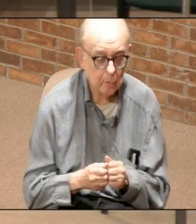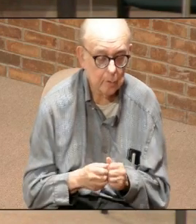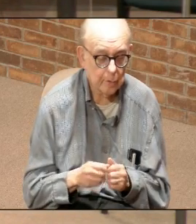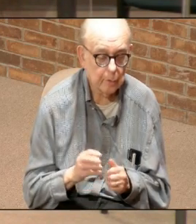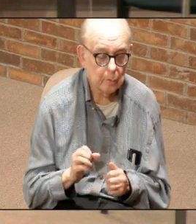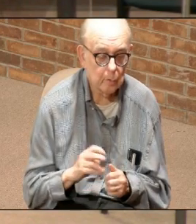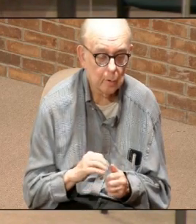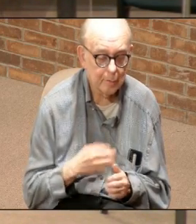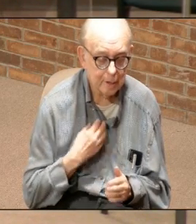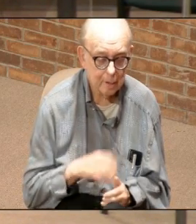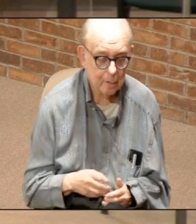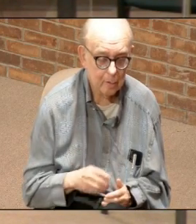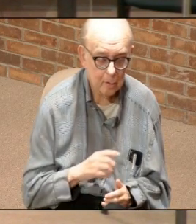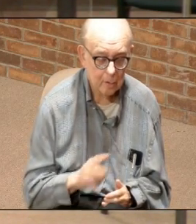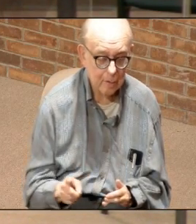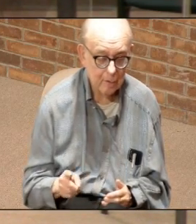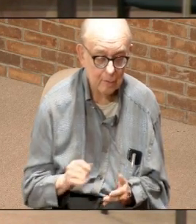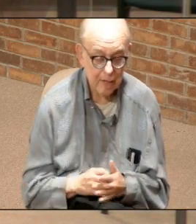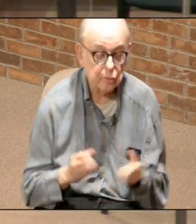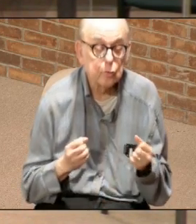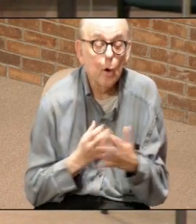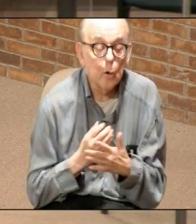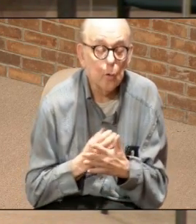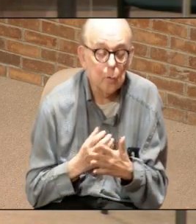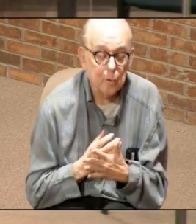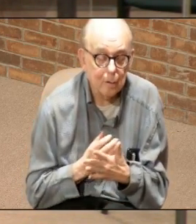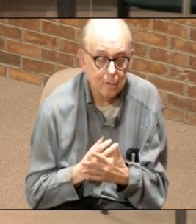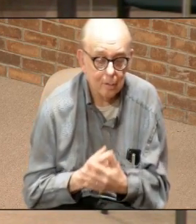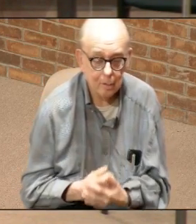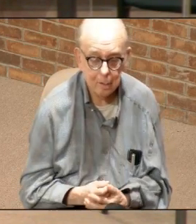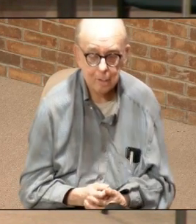warming. That's cold.